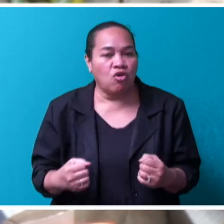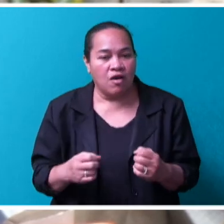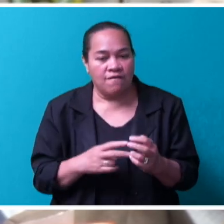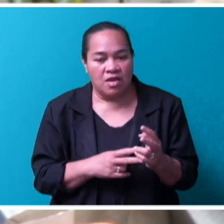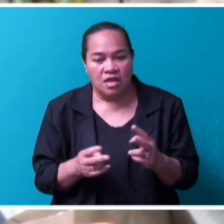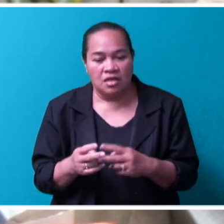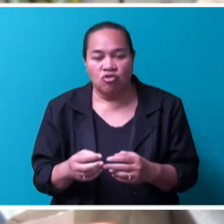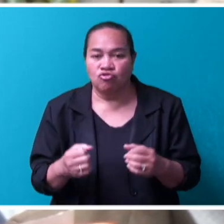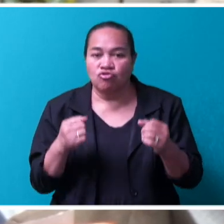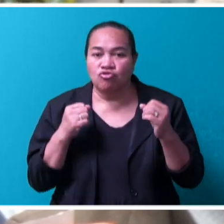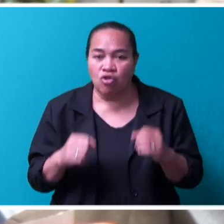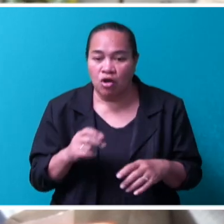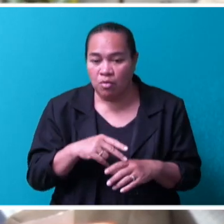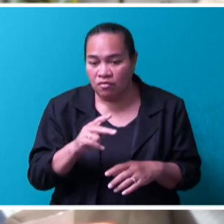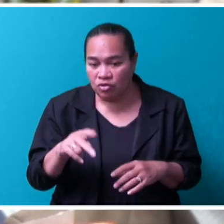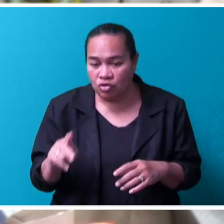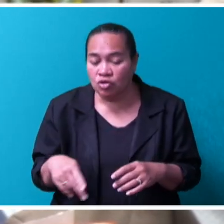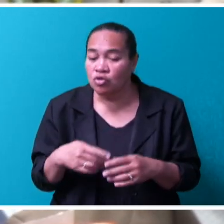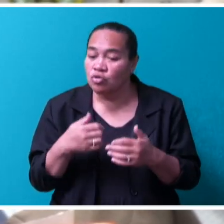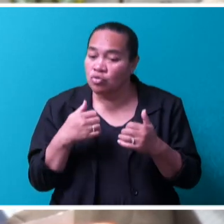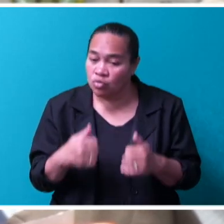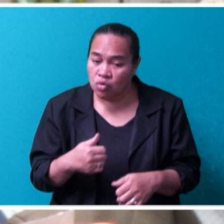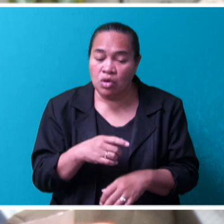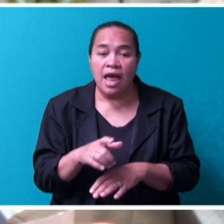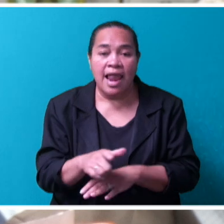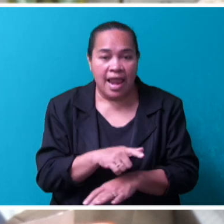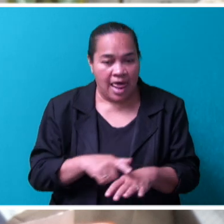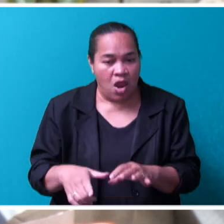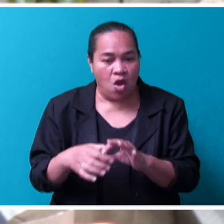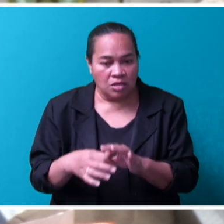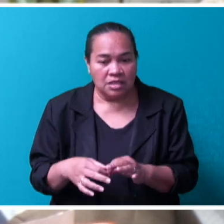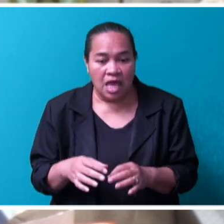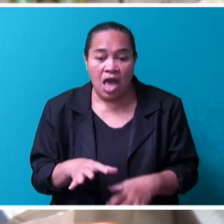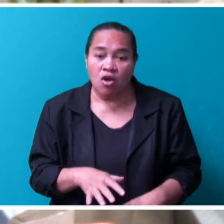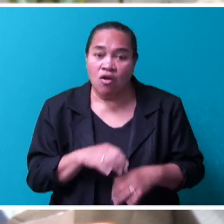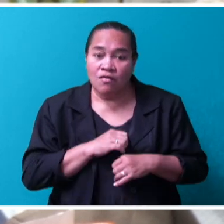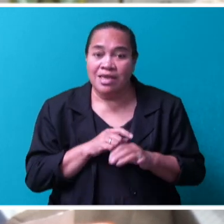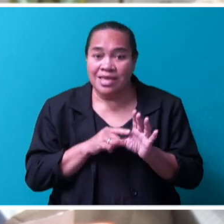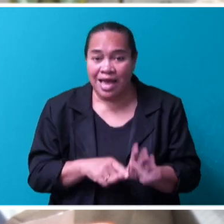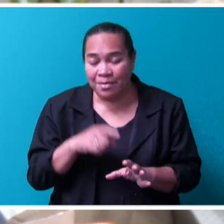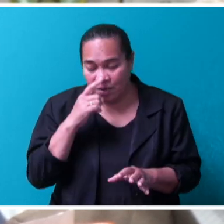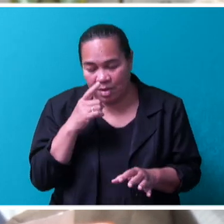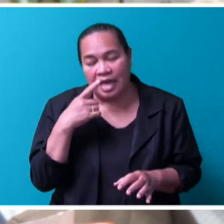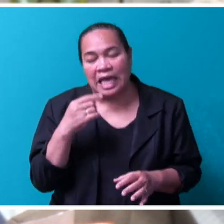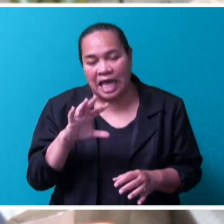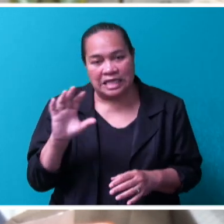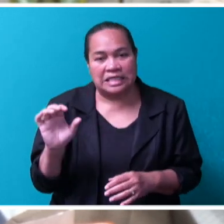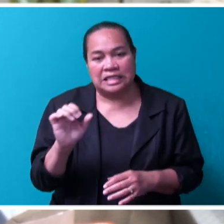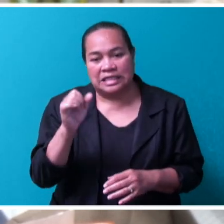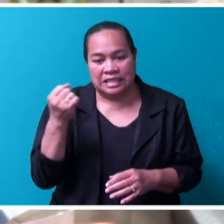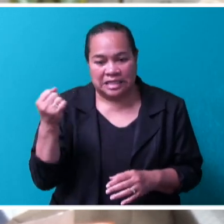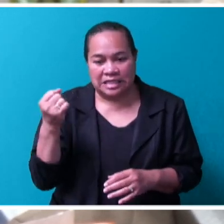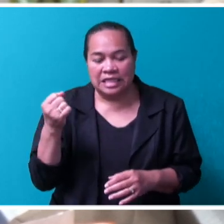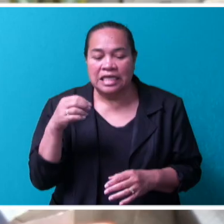institutions, productive landowners, and confident young people who can succeed in Fiji's modern